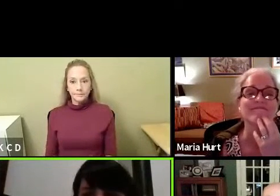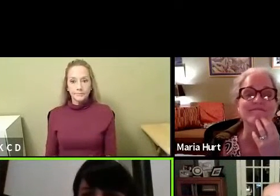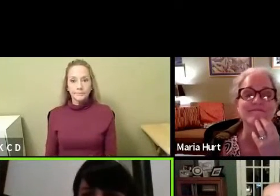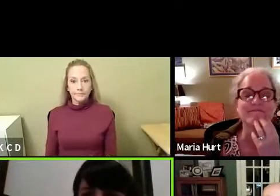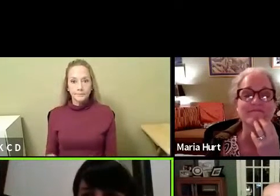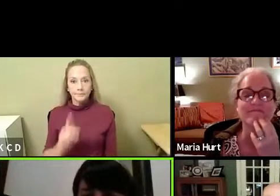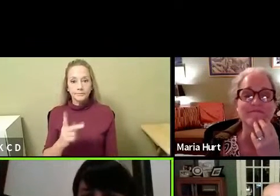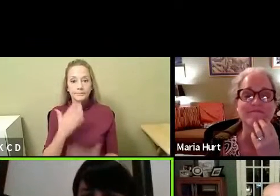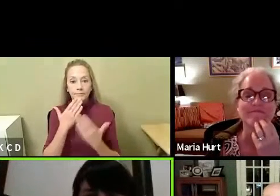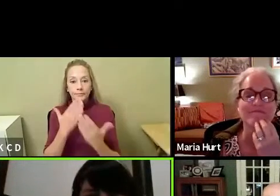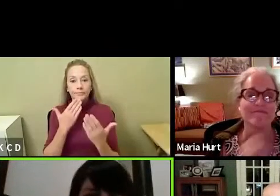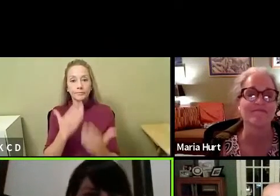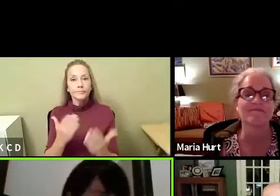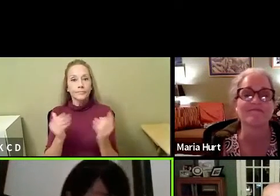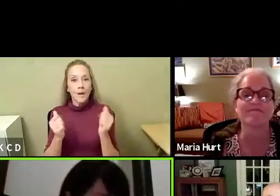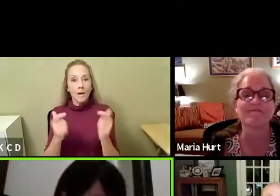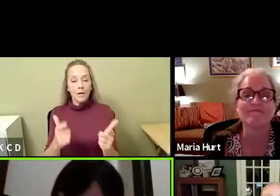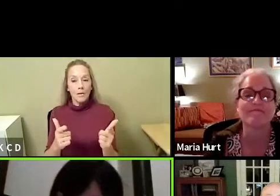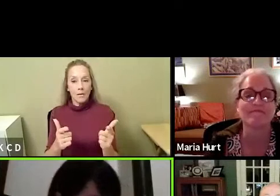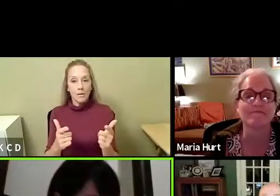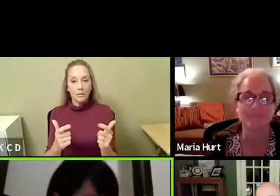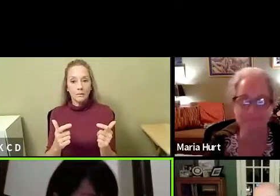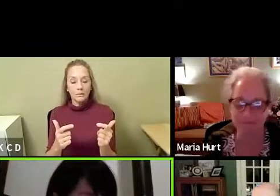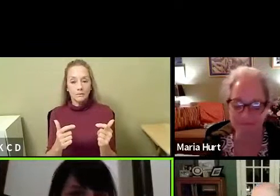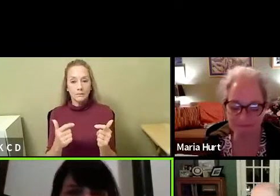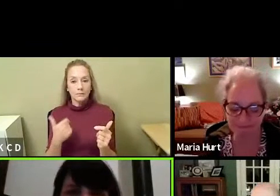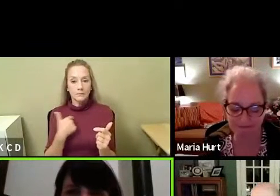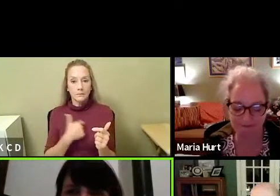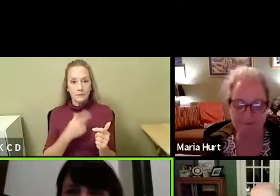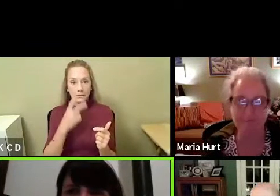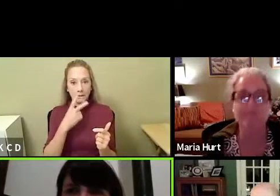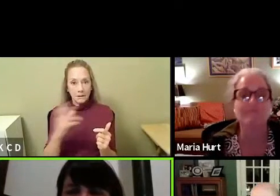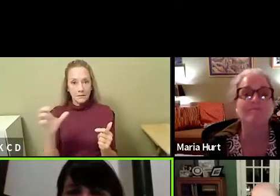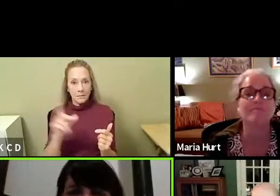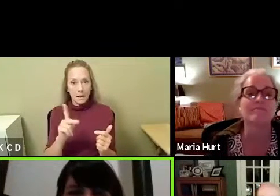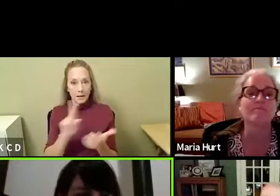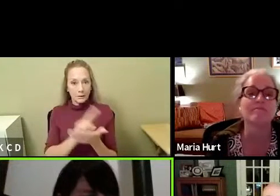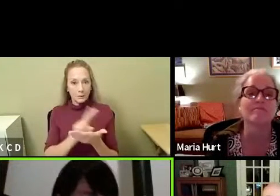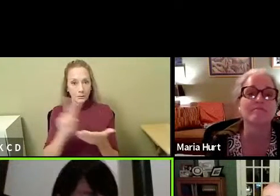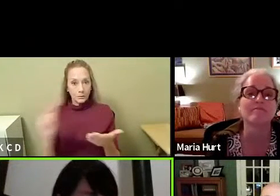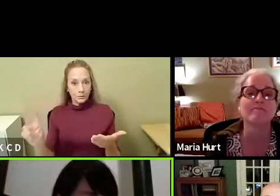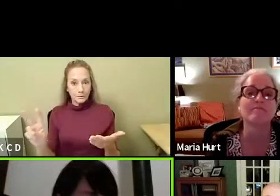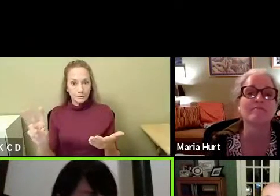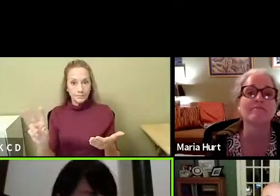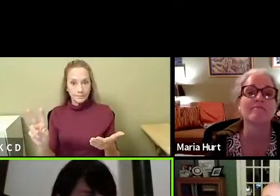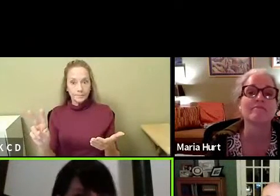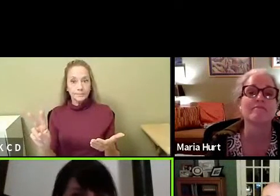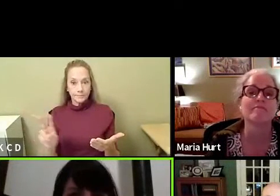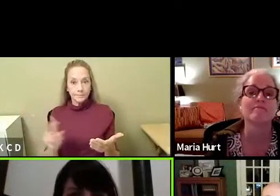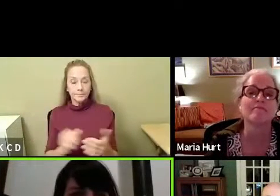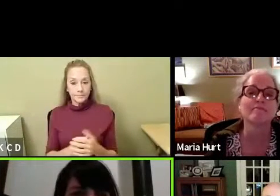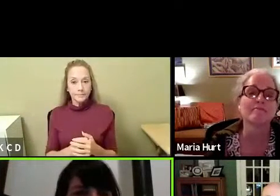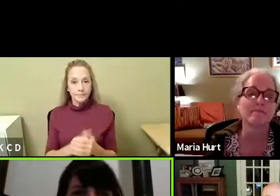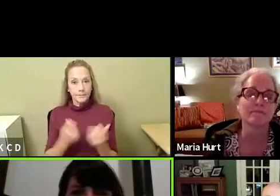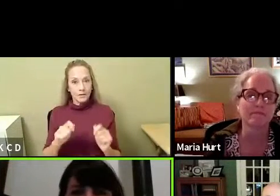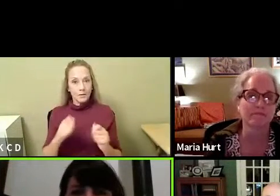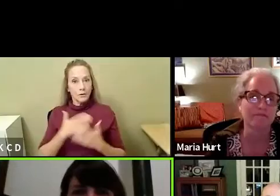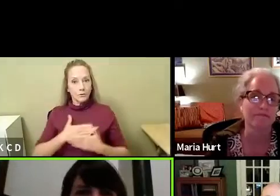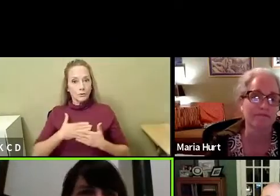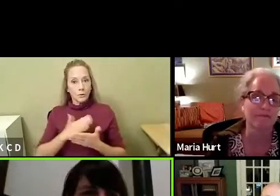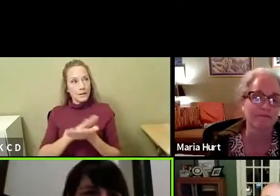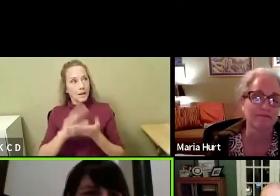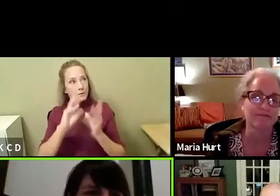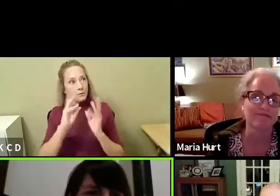All right, thanks everyone. We will see you back in 2 weeks, and